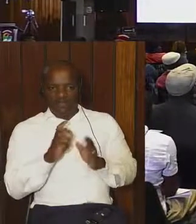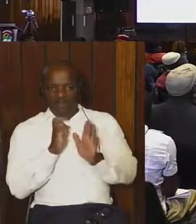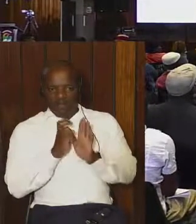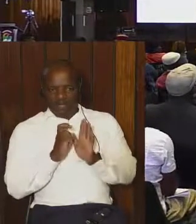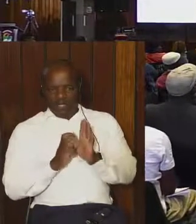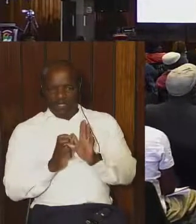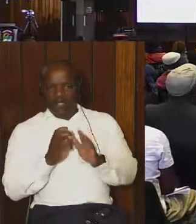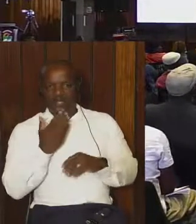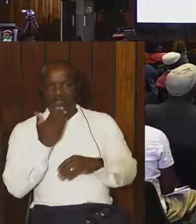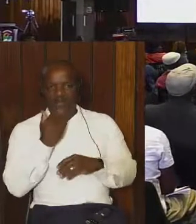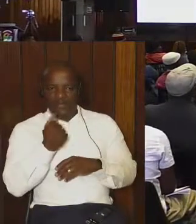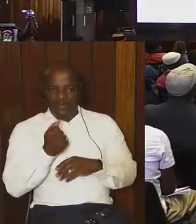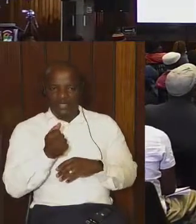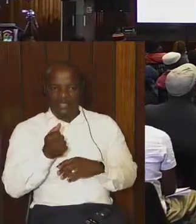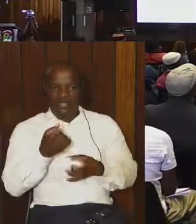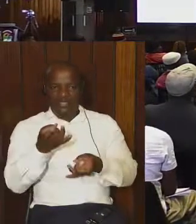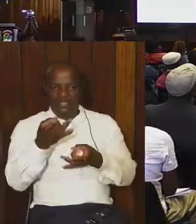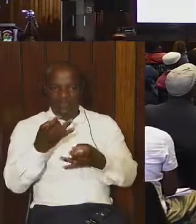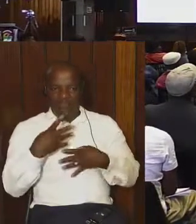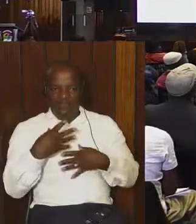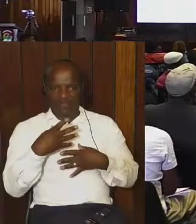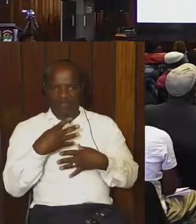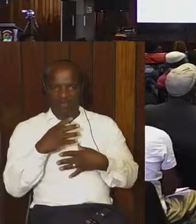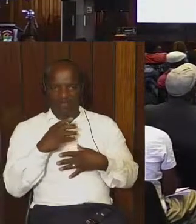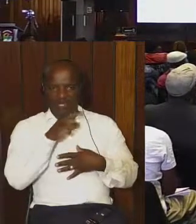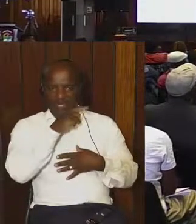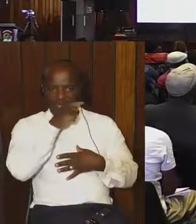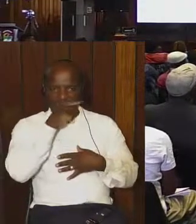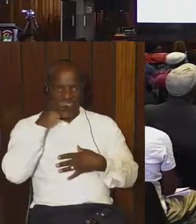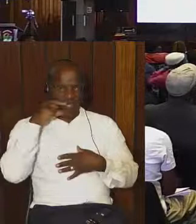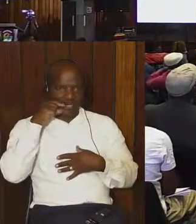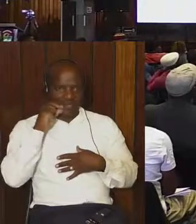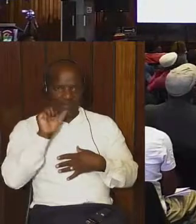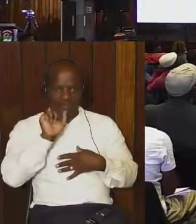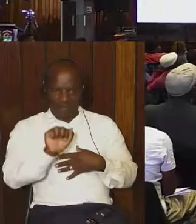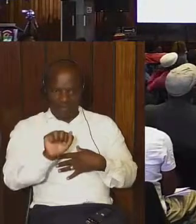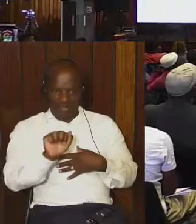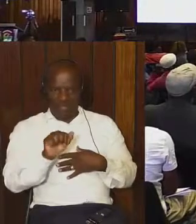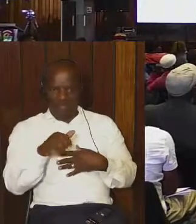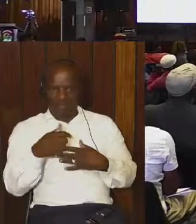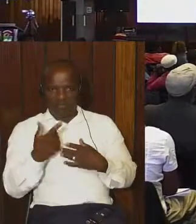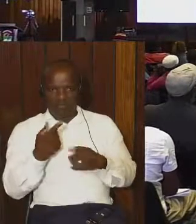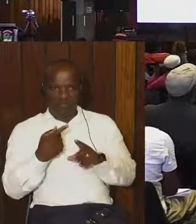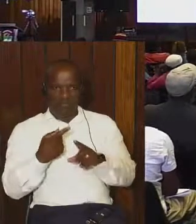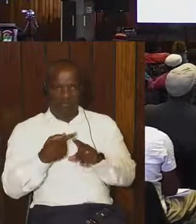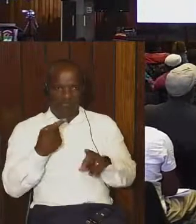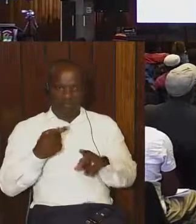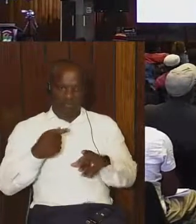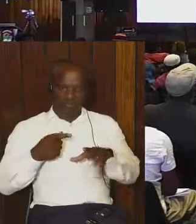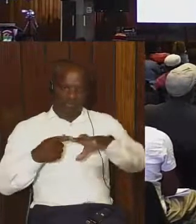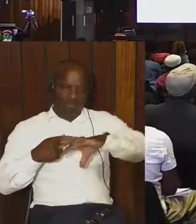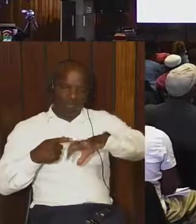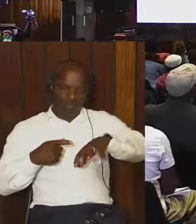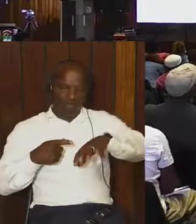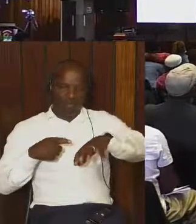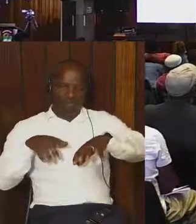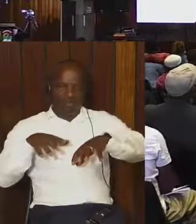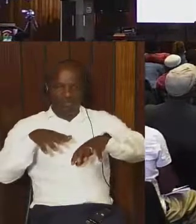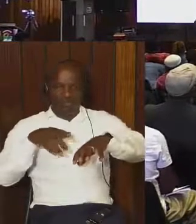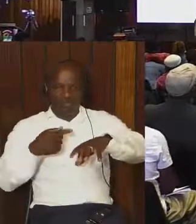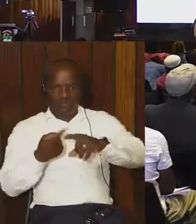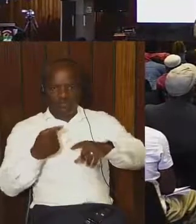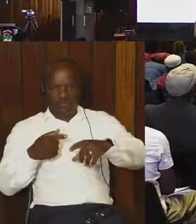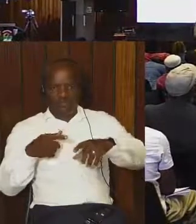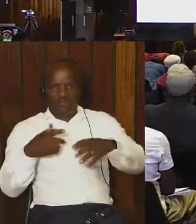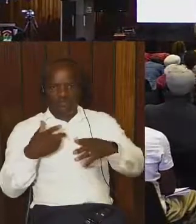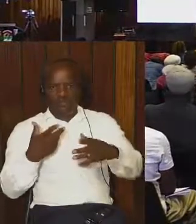please just indicate your name and maybe just which ward and area you are from. Just so, because it's being recorded,